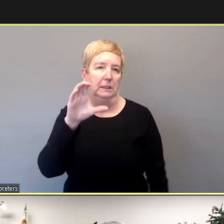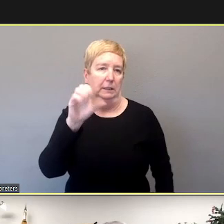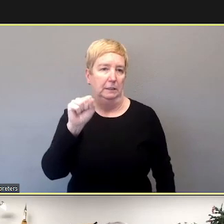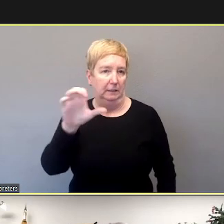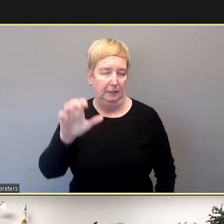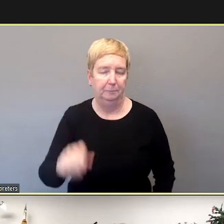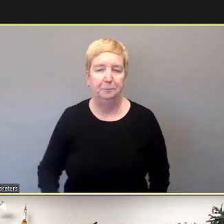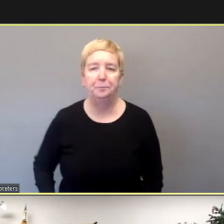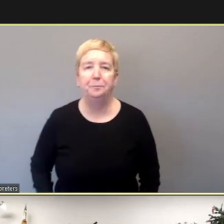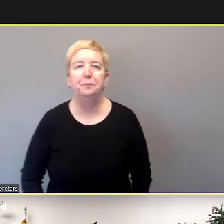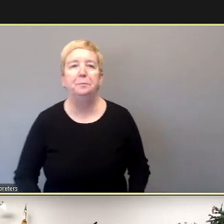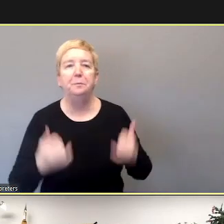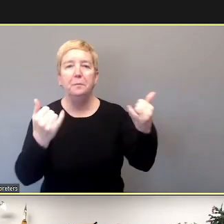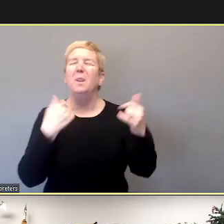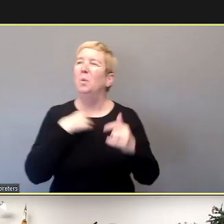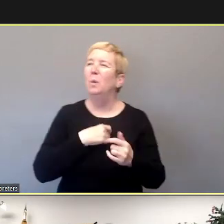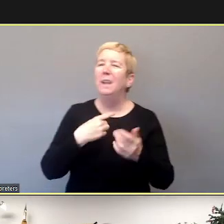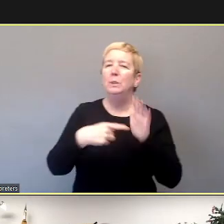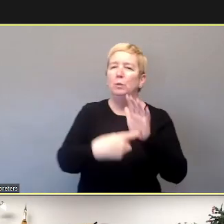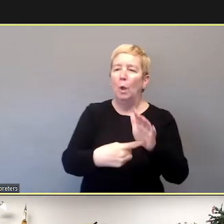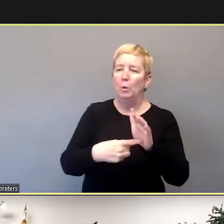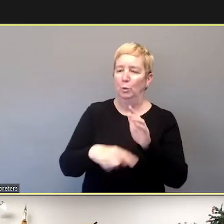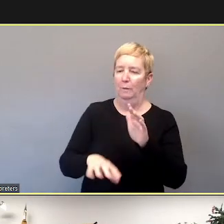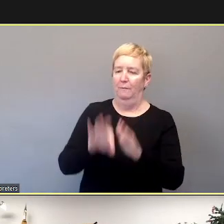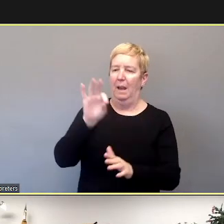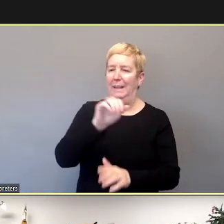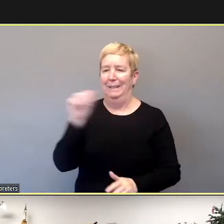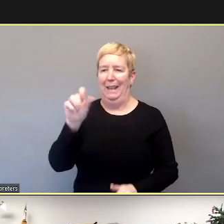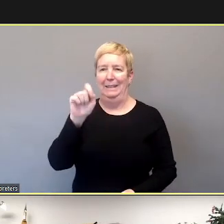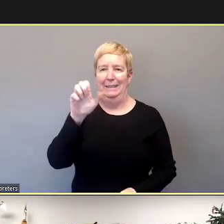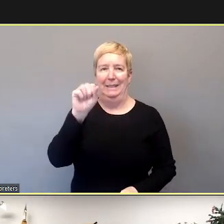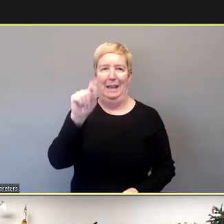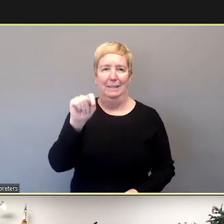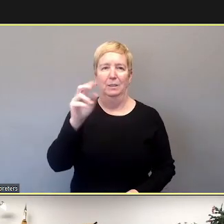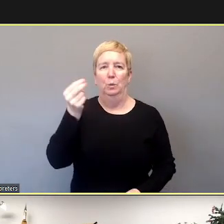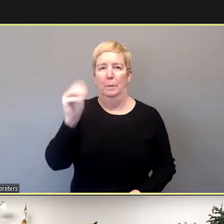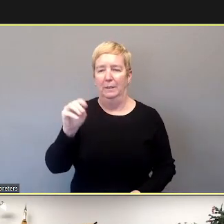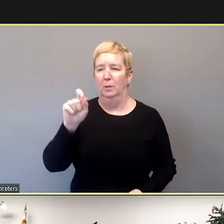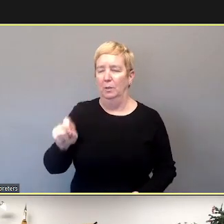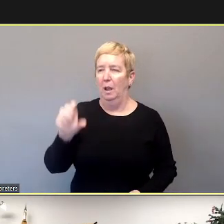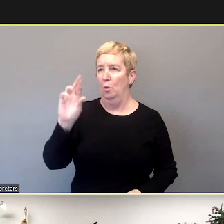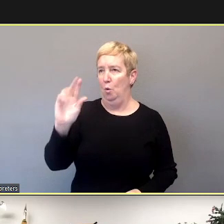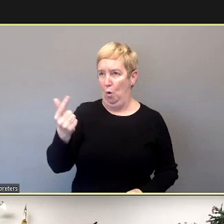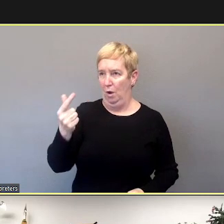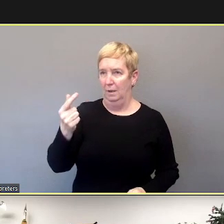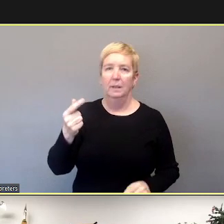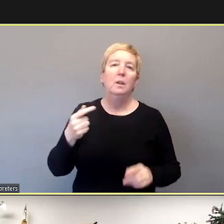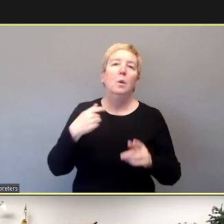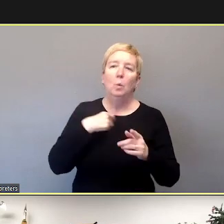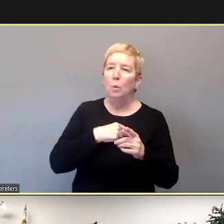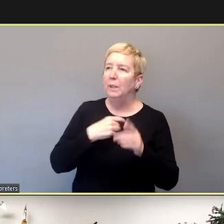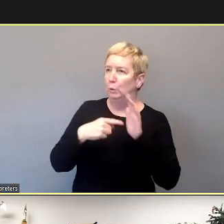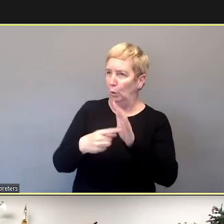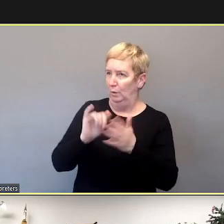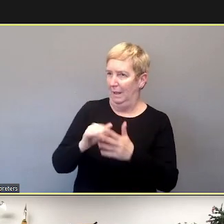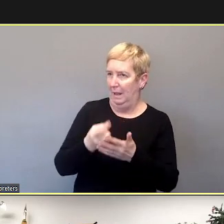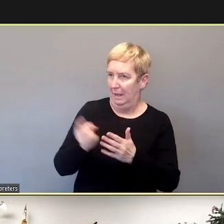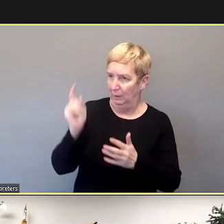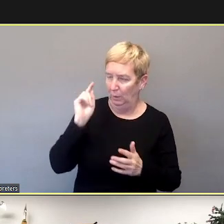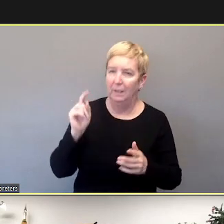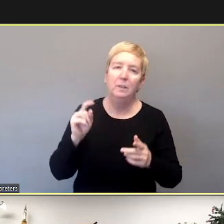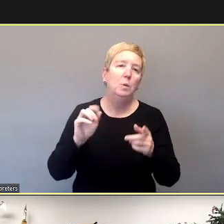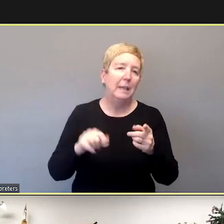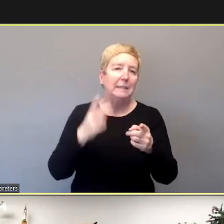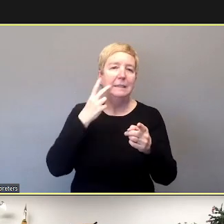you our Find a Test newmexico.org website. Please keep going to that. You can see how many tests have been delivered to